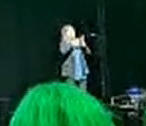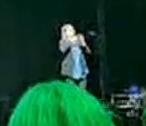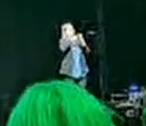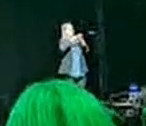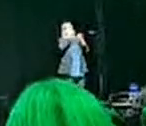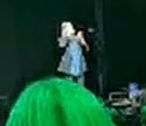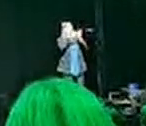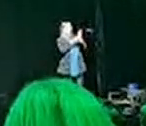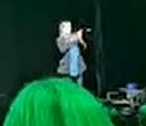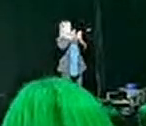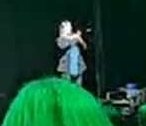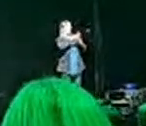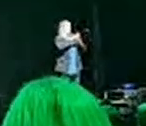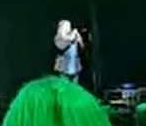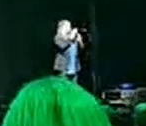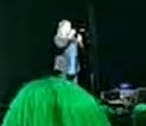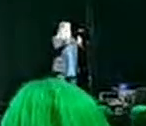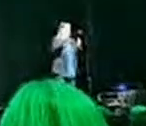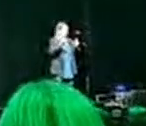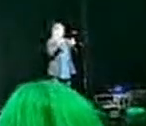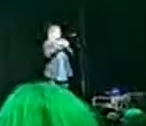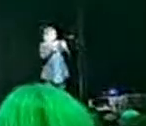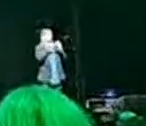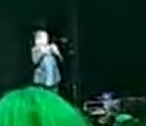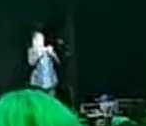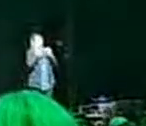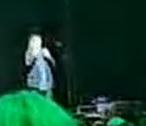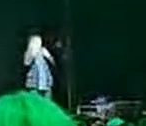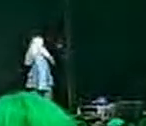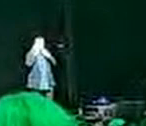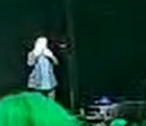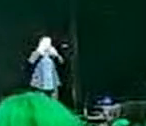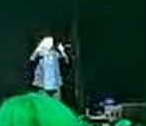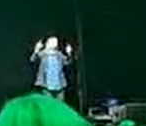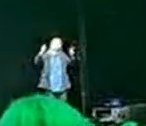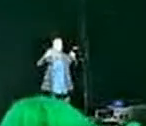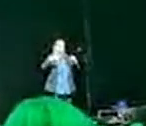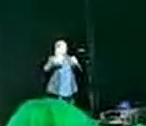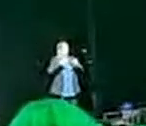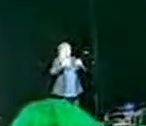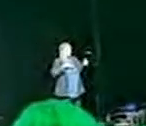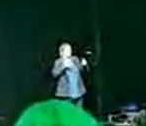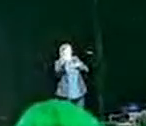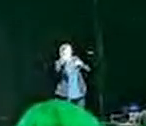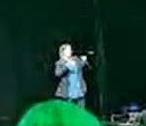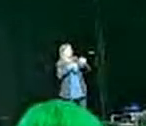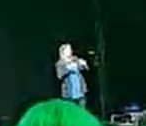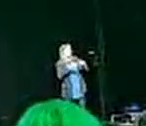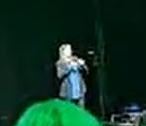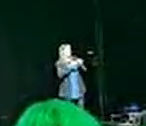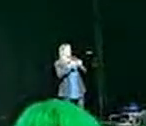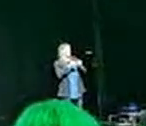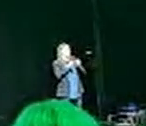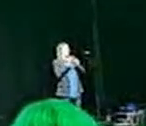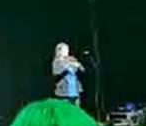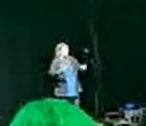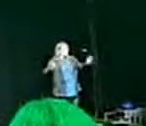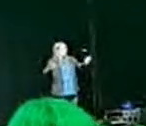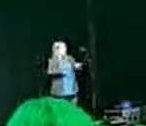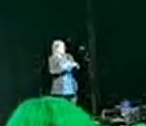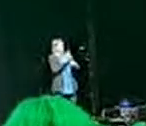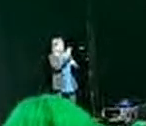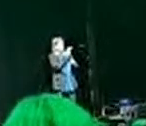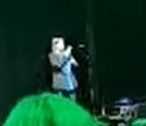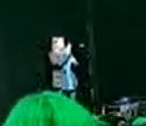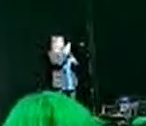in 2000, and The Calling was performed by the BBC Philharmonic in 2005. This woman